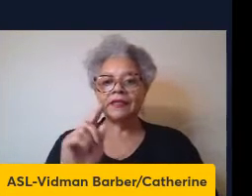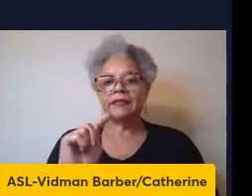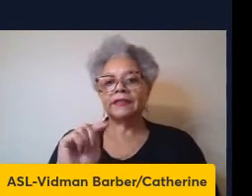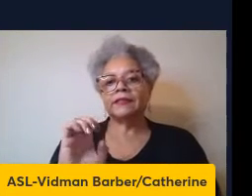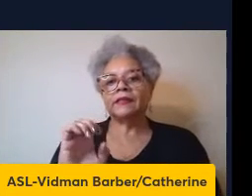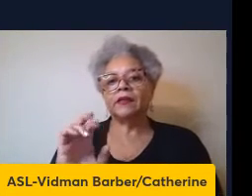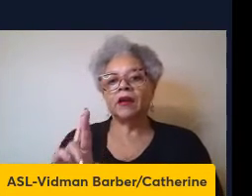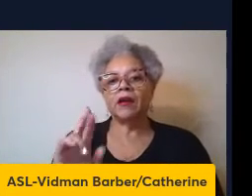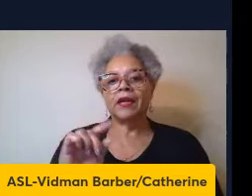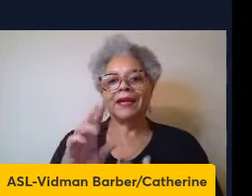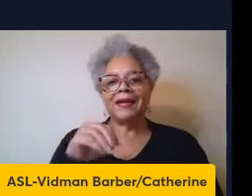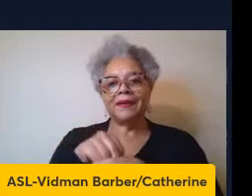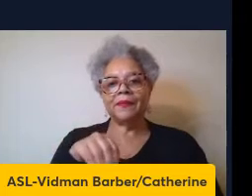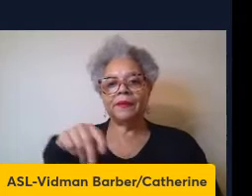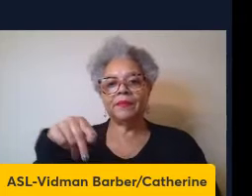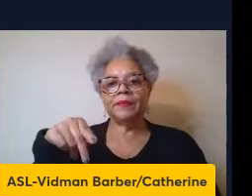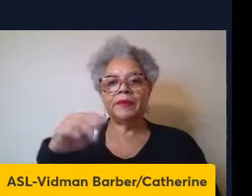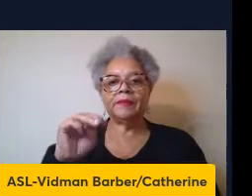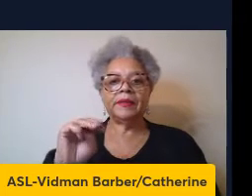the PBMC sample.